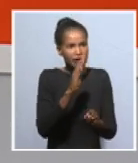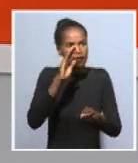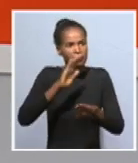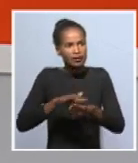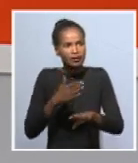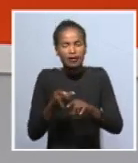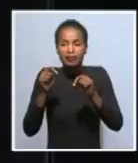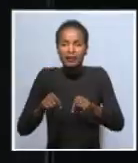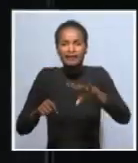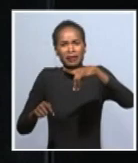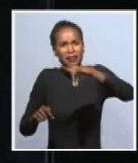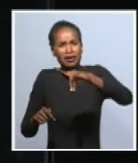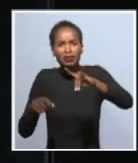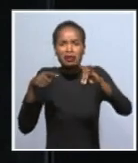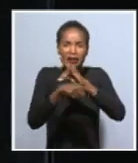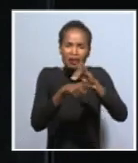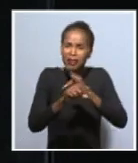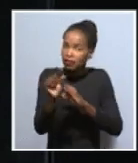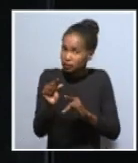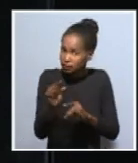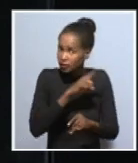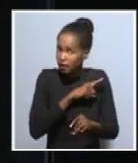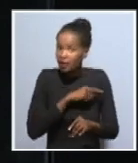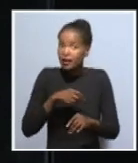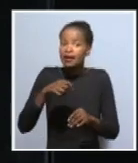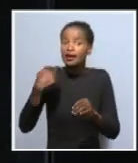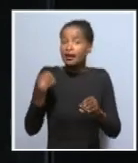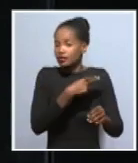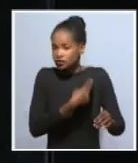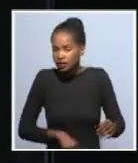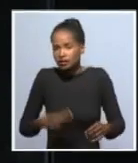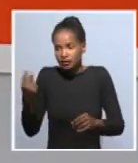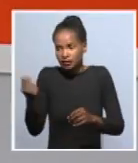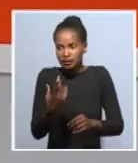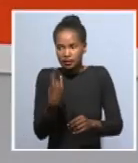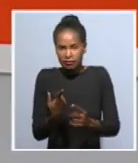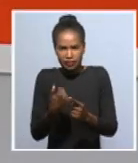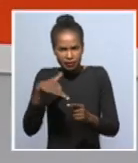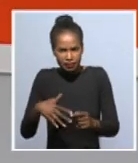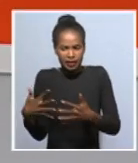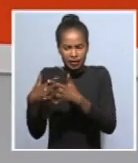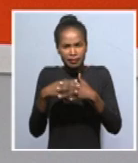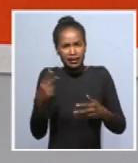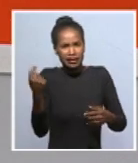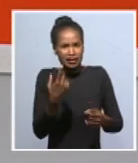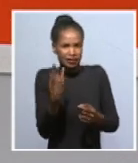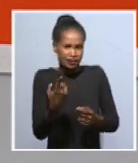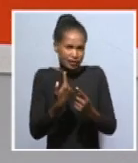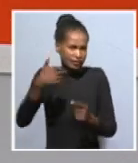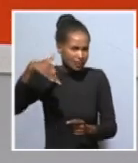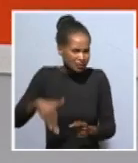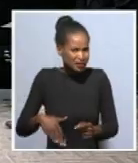sufficient stock levels to honor these lucrative deals with external partners. Exactly. Do we have sufficient stock to honor those